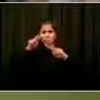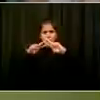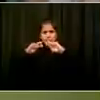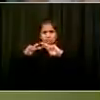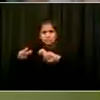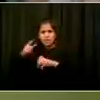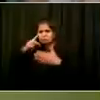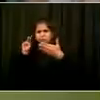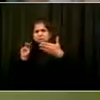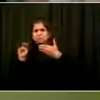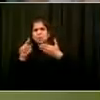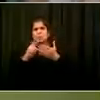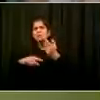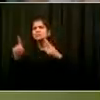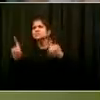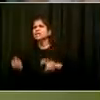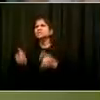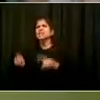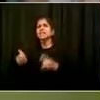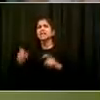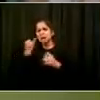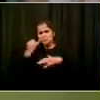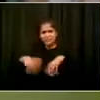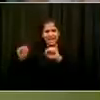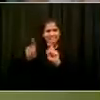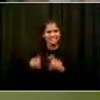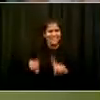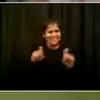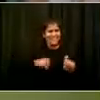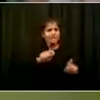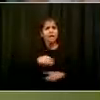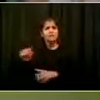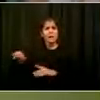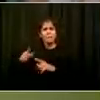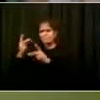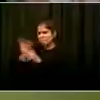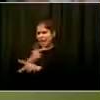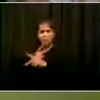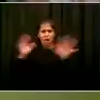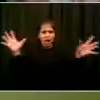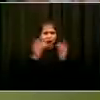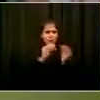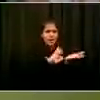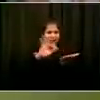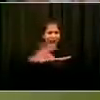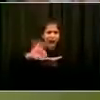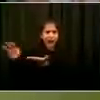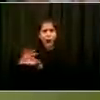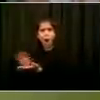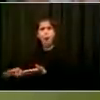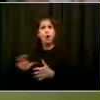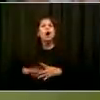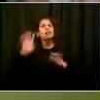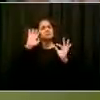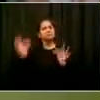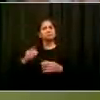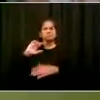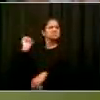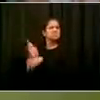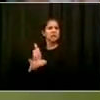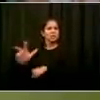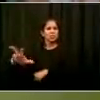that that was a reasonably good threshold to estimate how much transmission there might be broadly in the community as a whole. And because